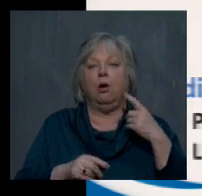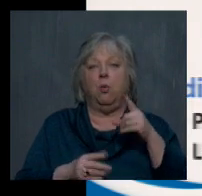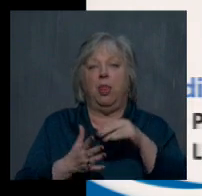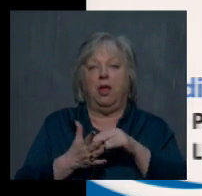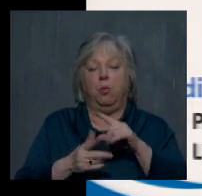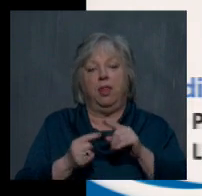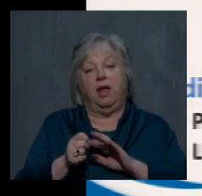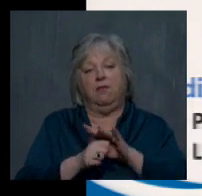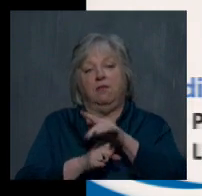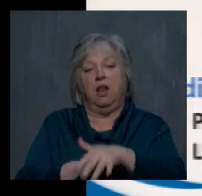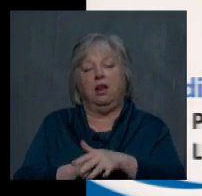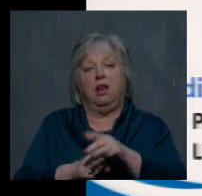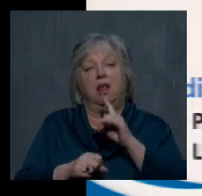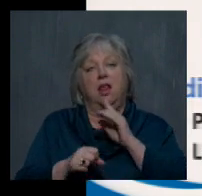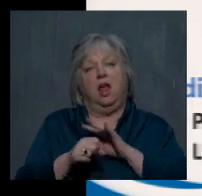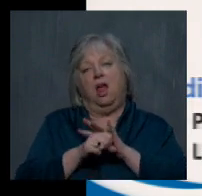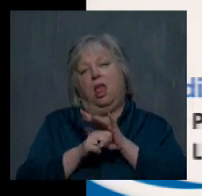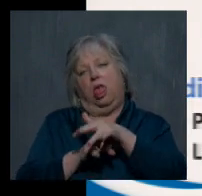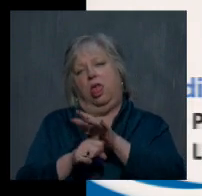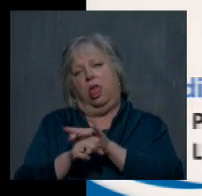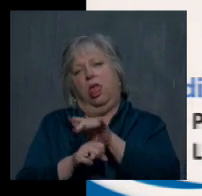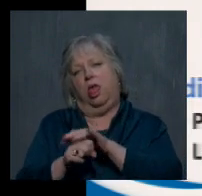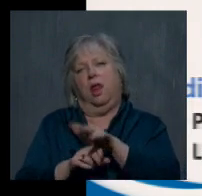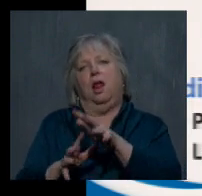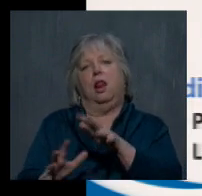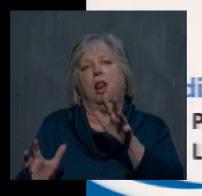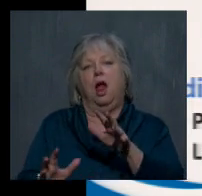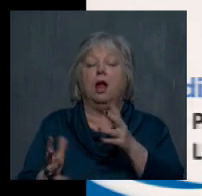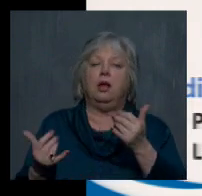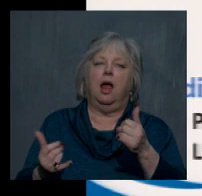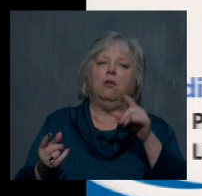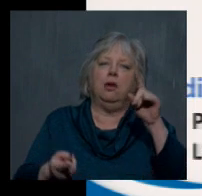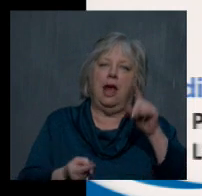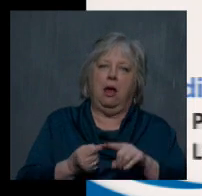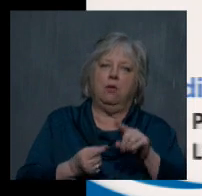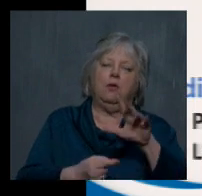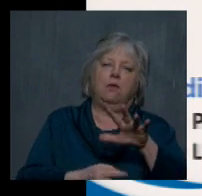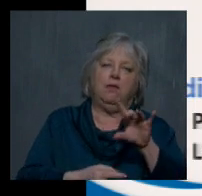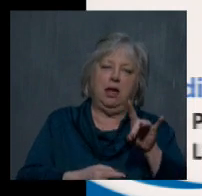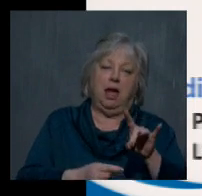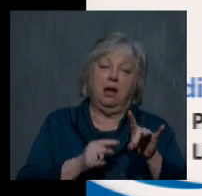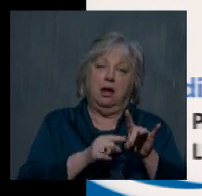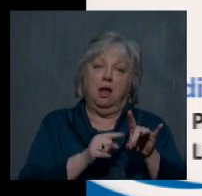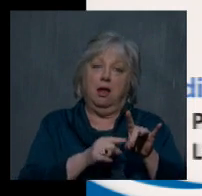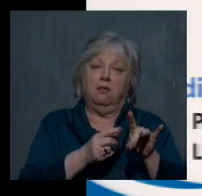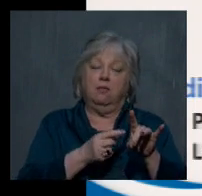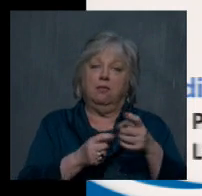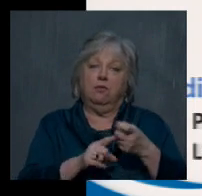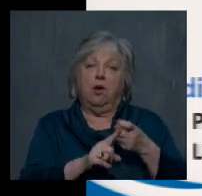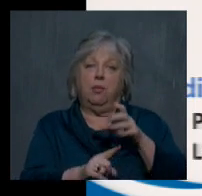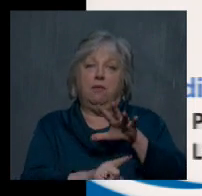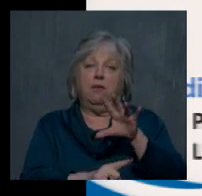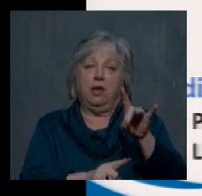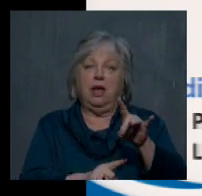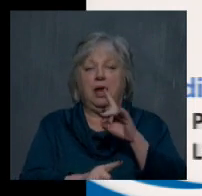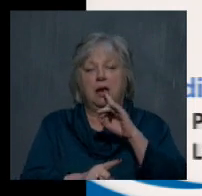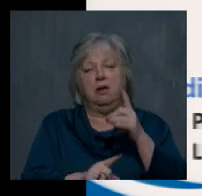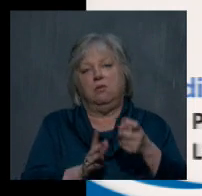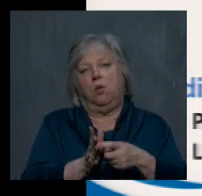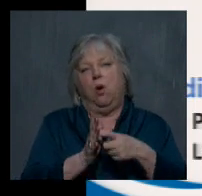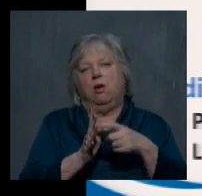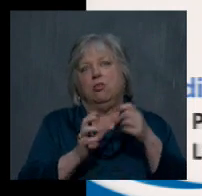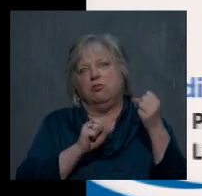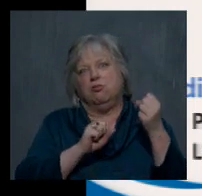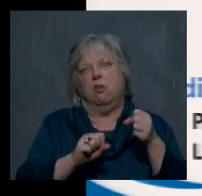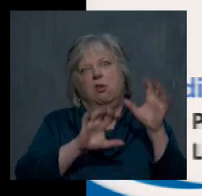overflowed quite a bit. We're down to 58 sites, and of the 58 sites, it really takes a pretty strong storm